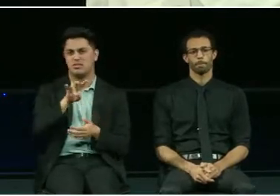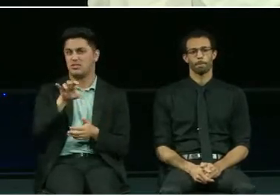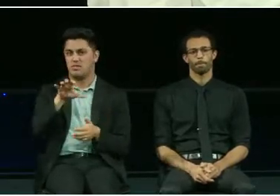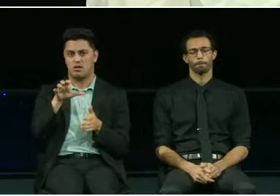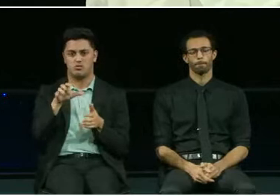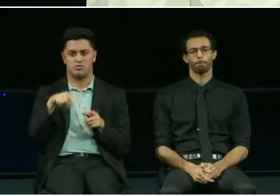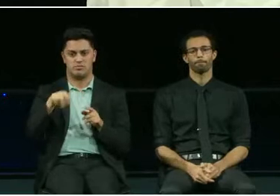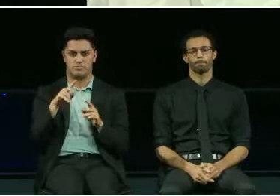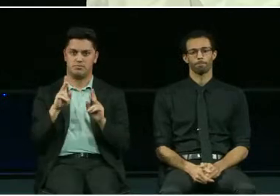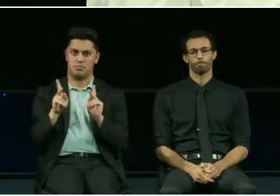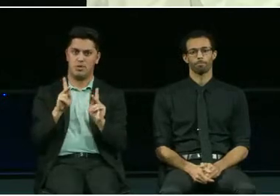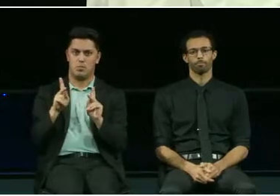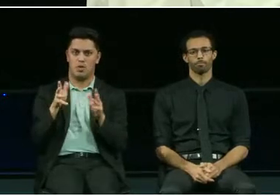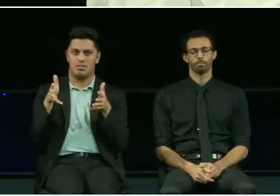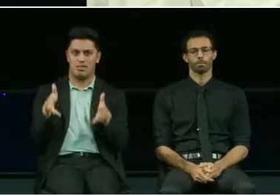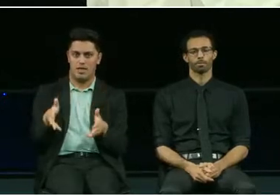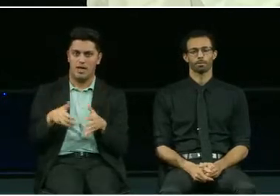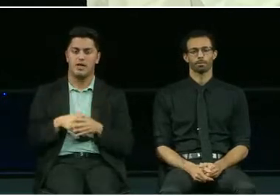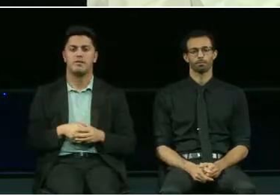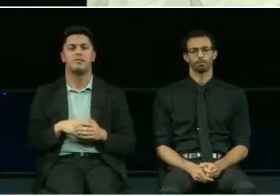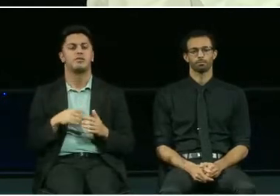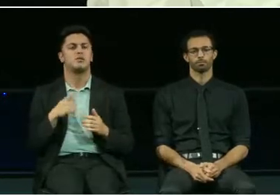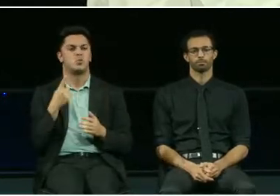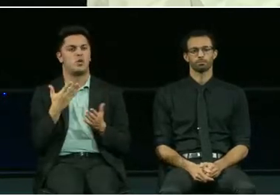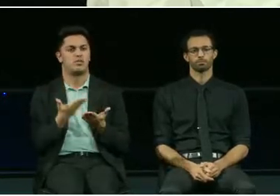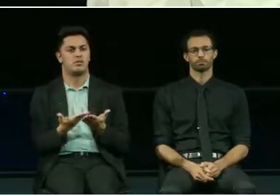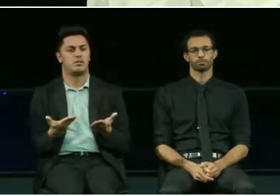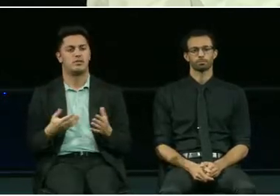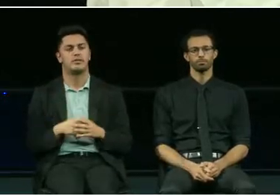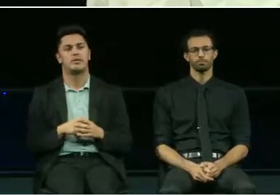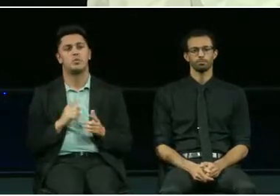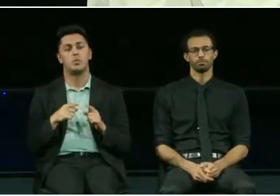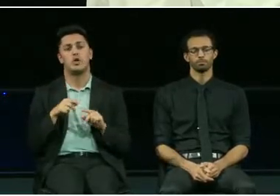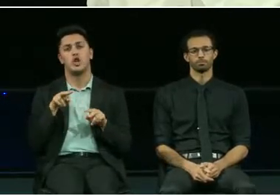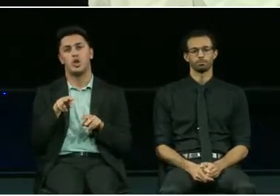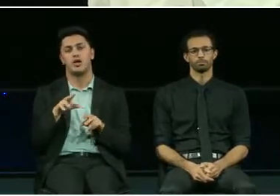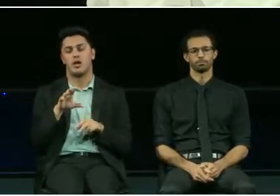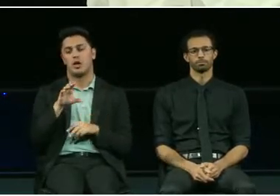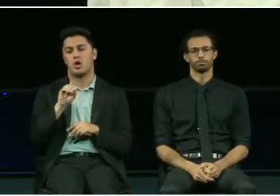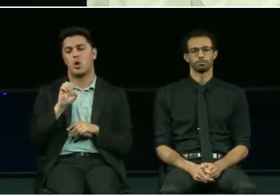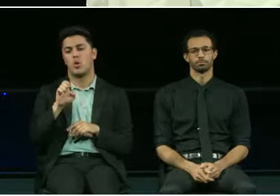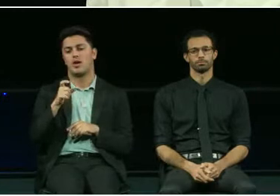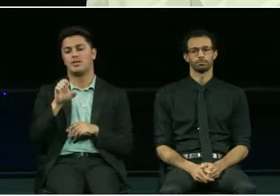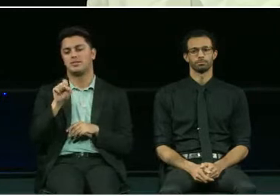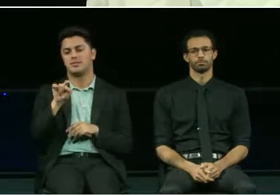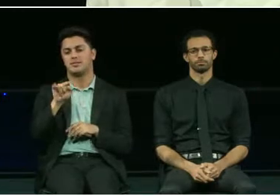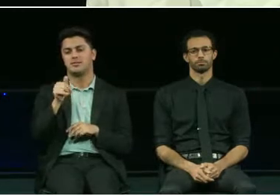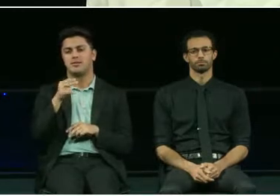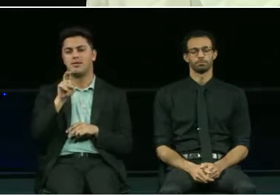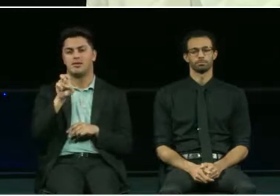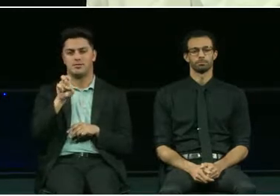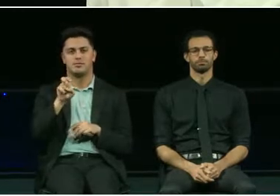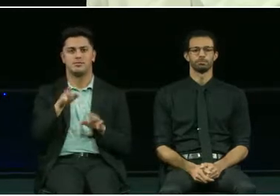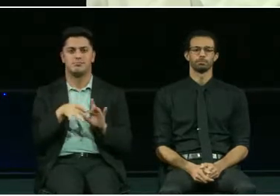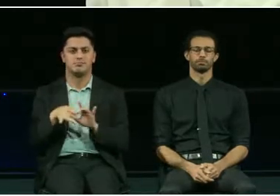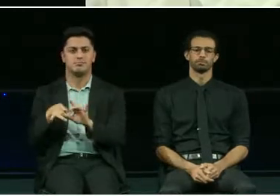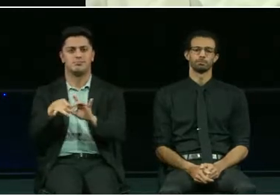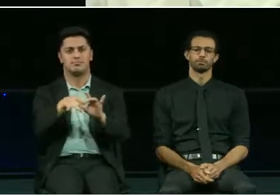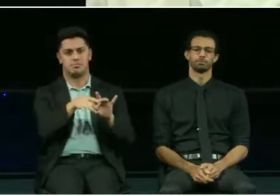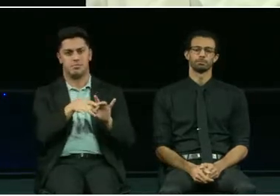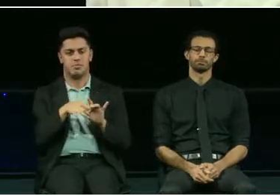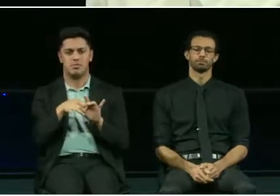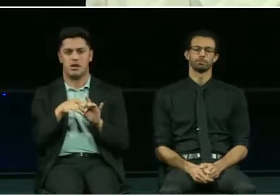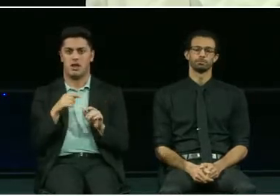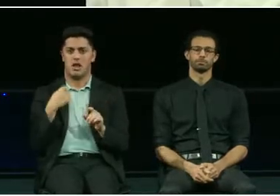left. And I think that was one of the things. And I think when we look at coexistence on this planet, we really have to go back to